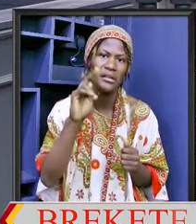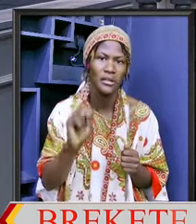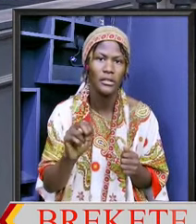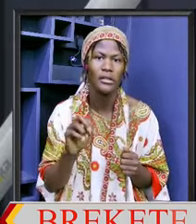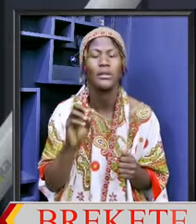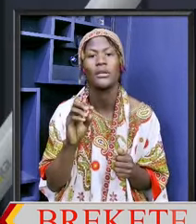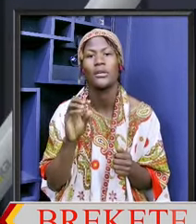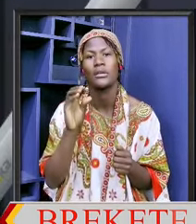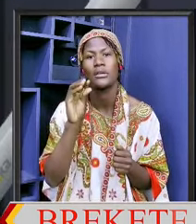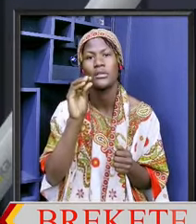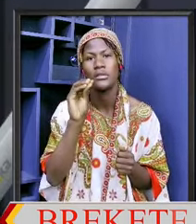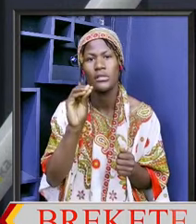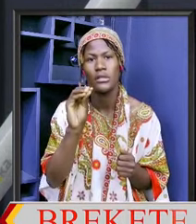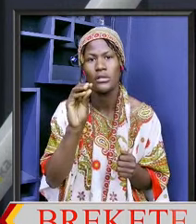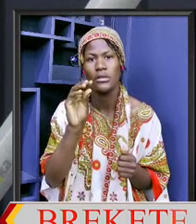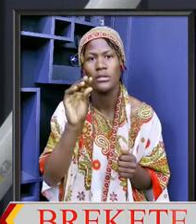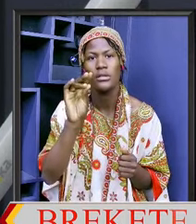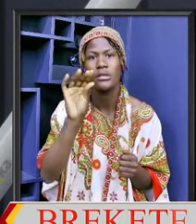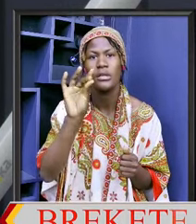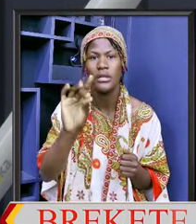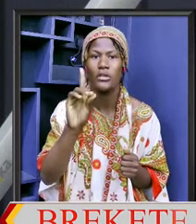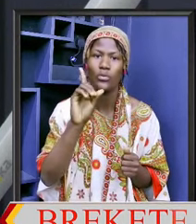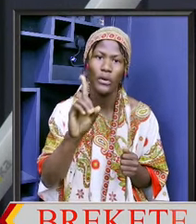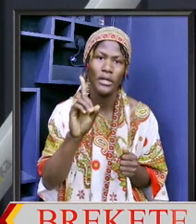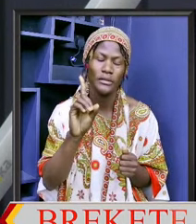now 081